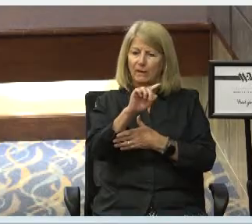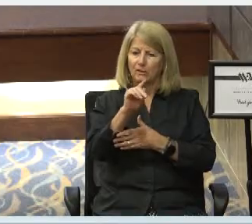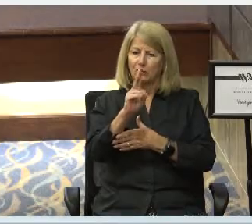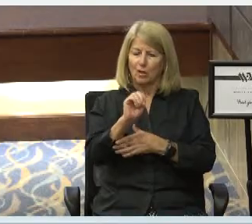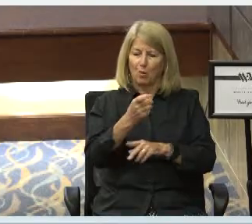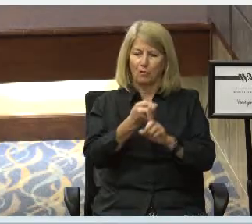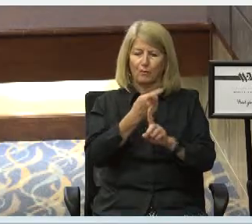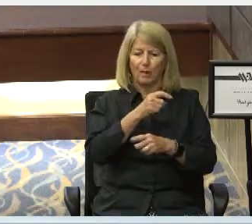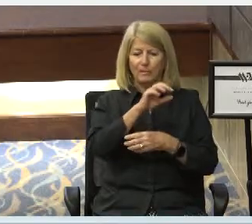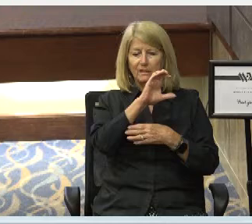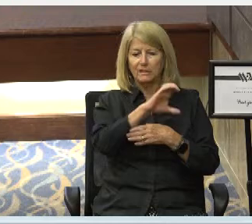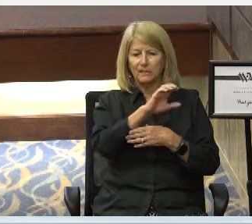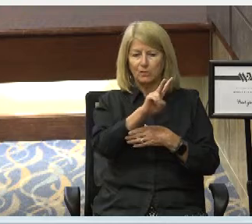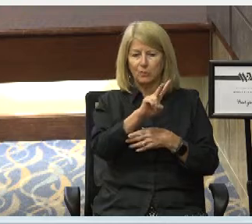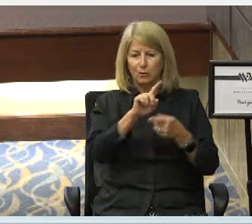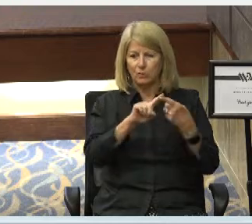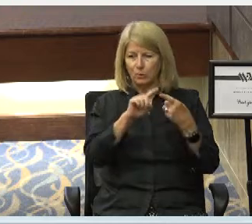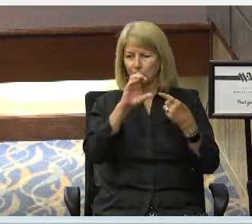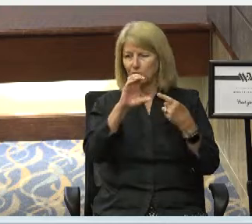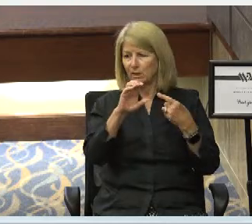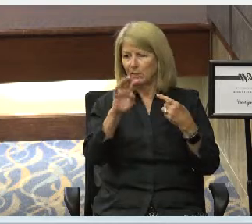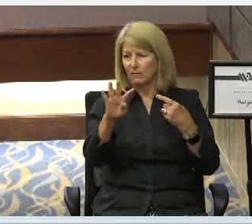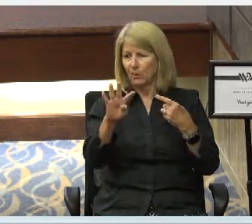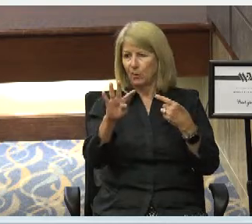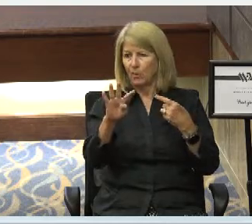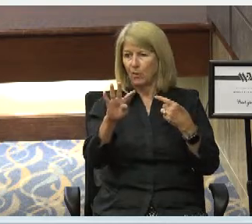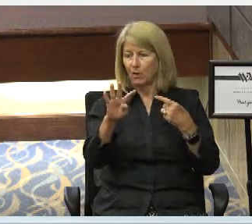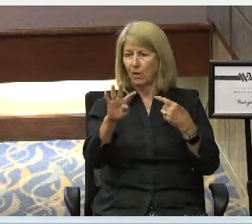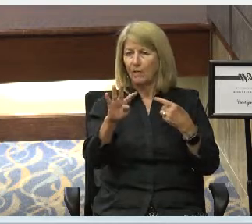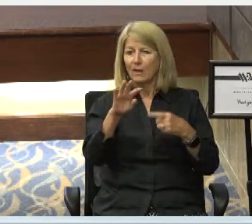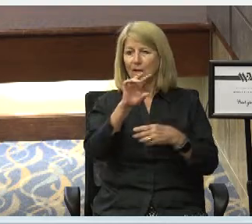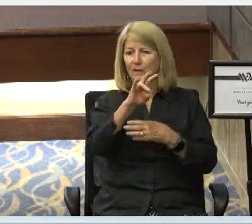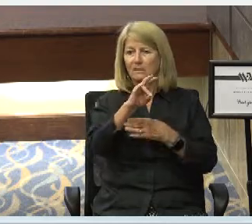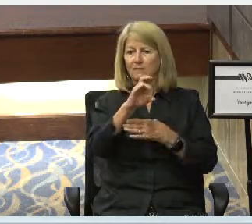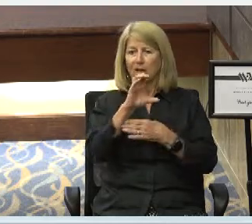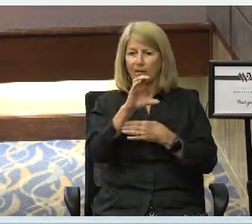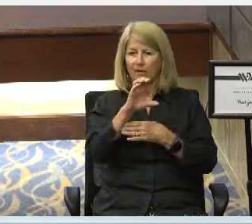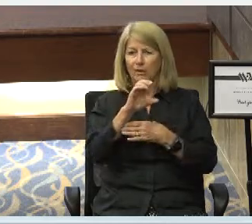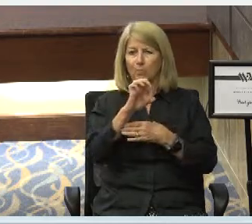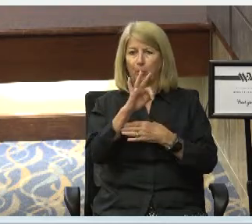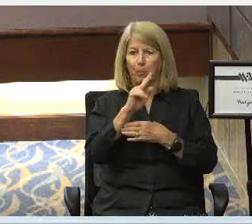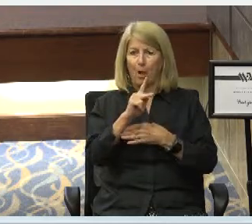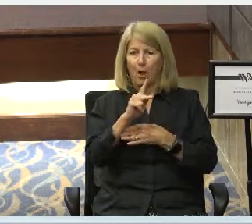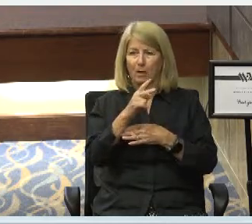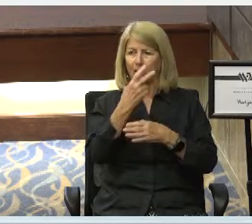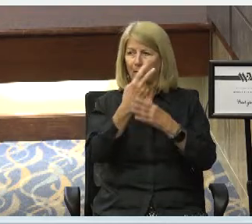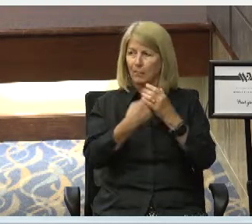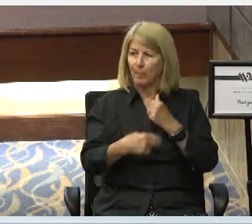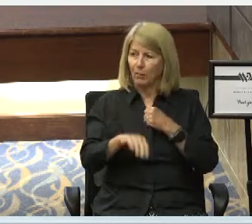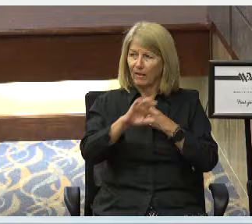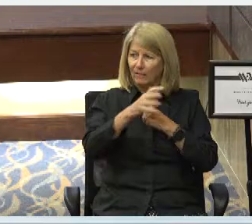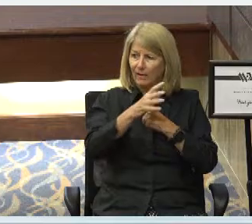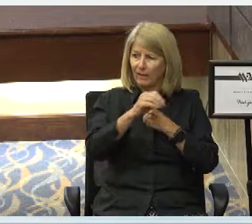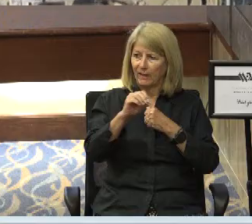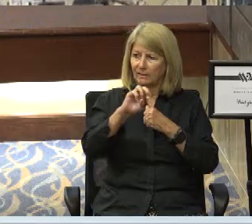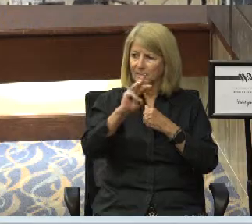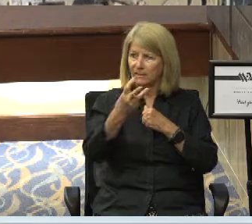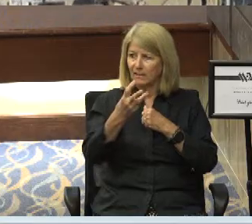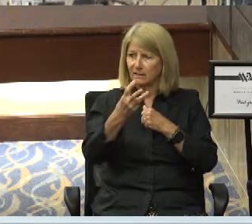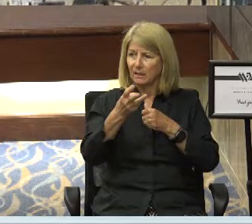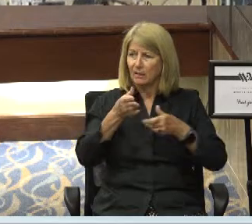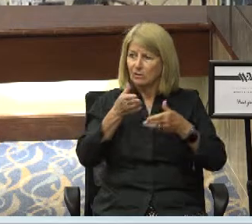to C4 on in the 700 block of both 5th Street and 6th Street. This is a little